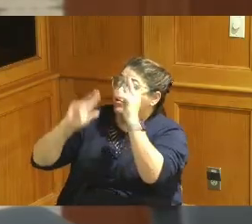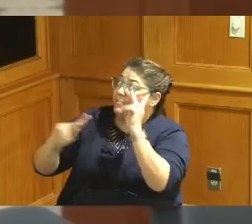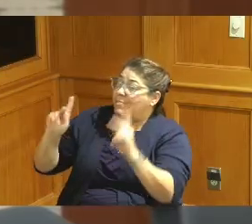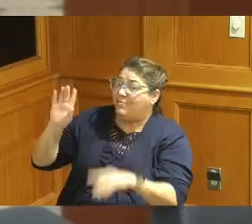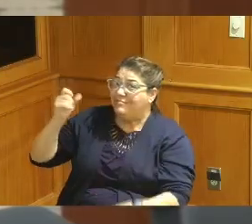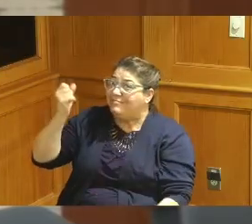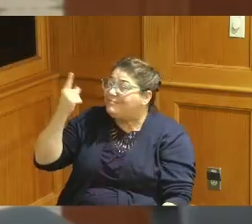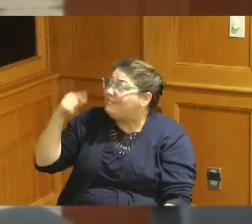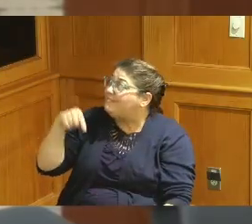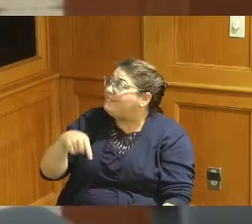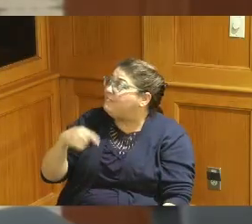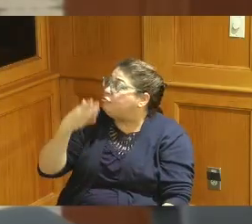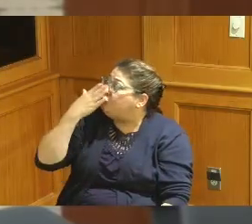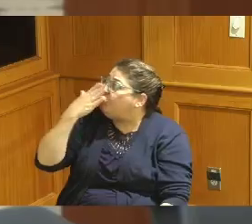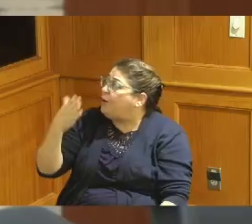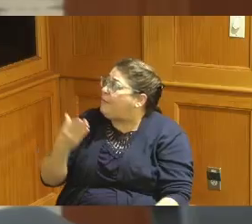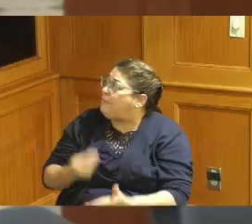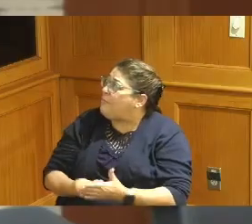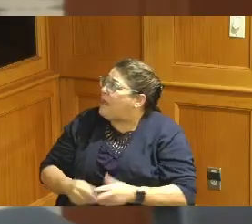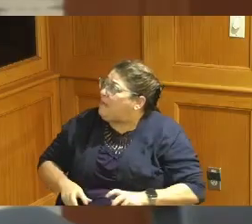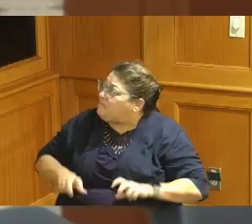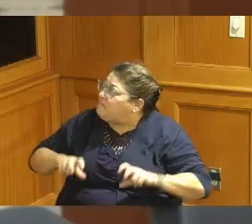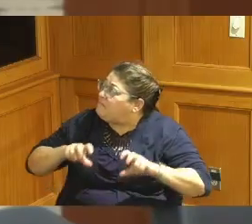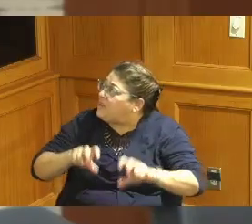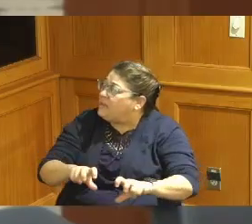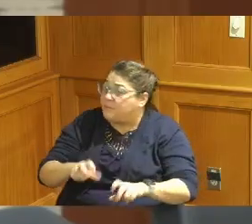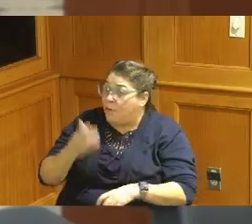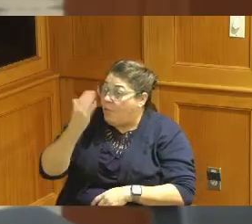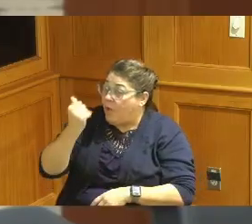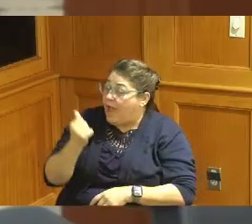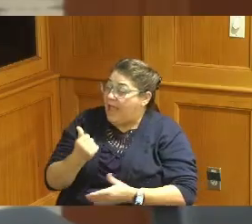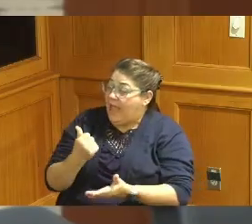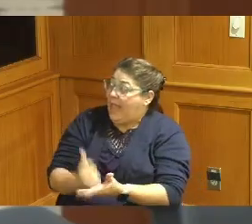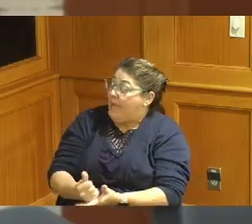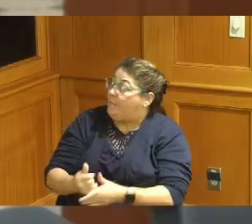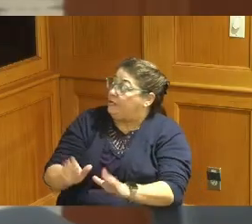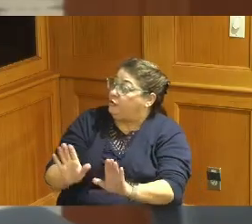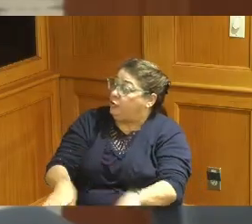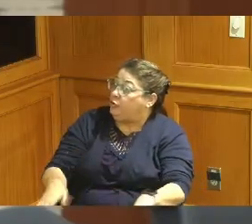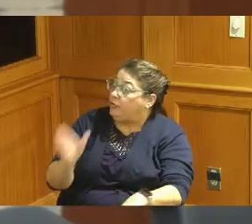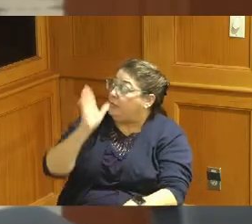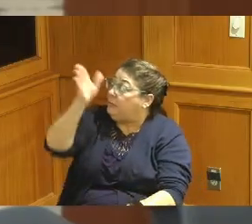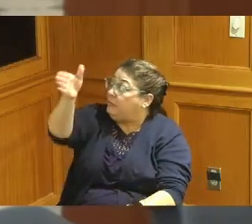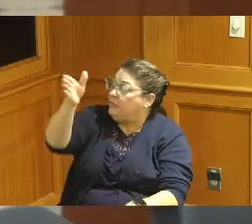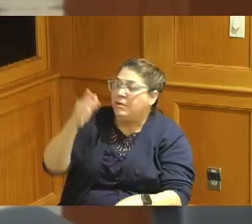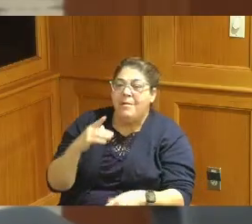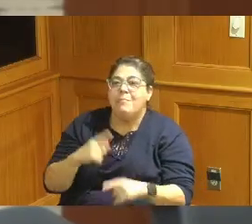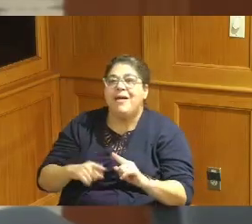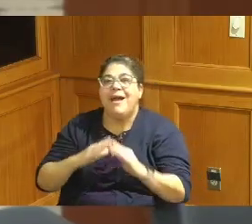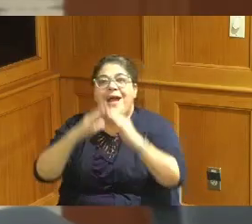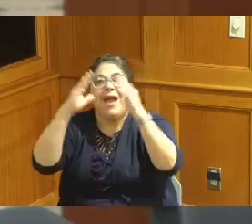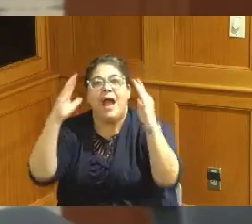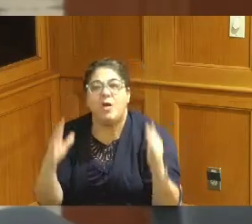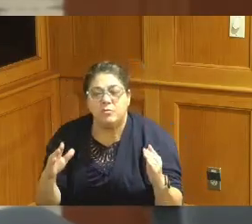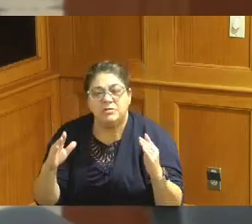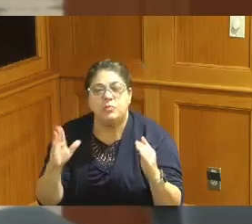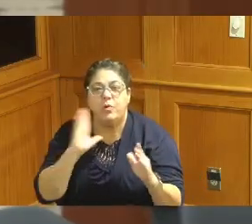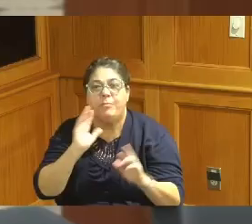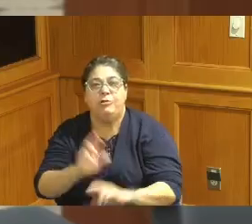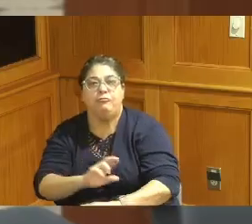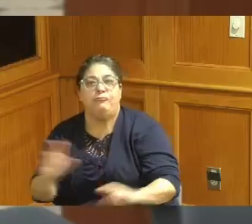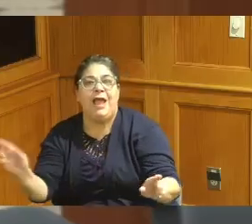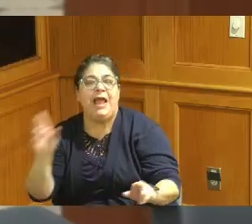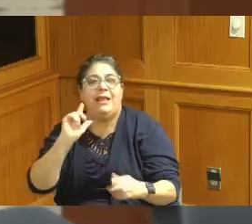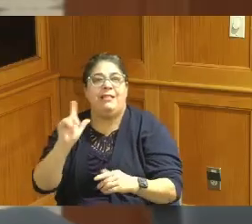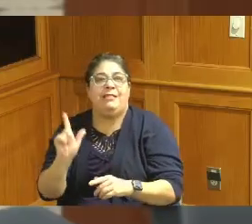is a good investment, right? Not only for children, but for the future of our housing stock. This housing stock around the